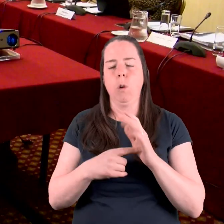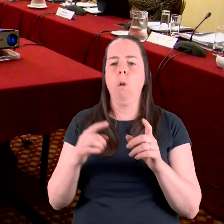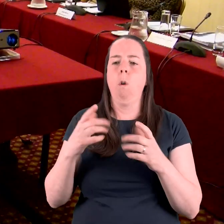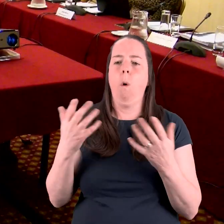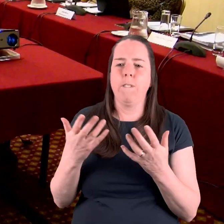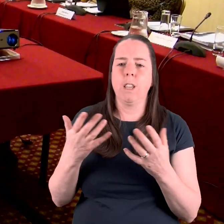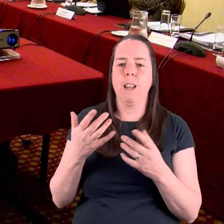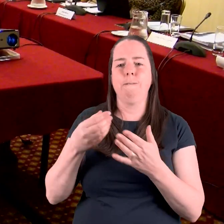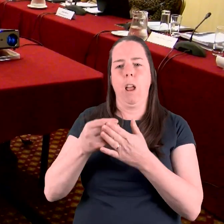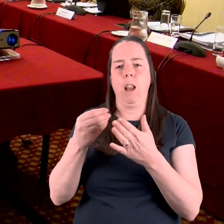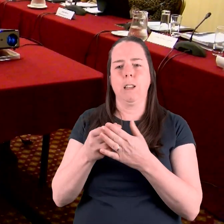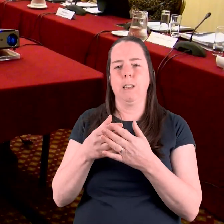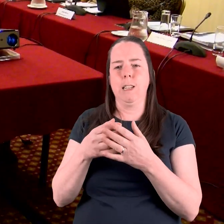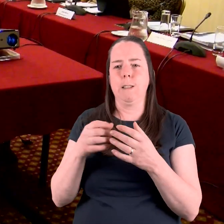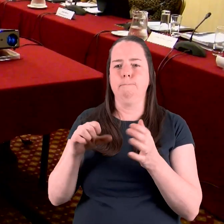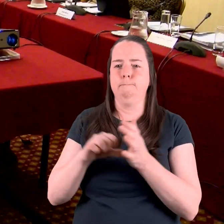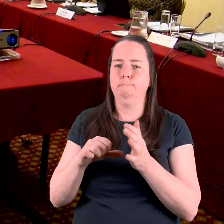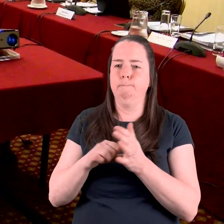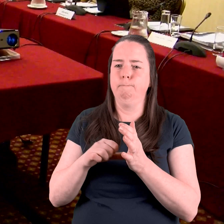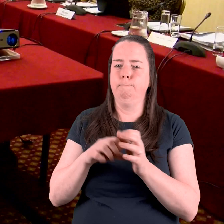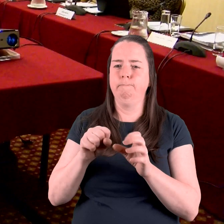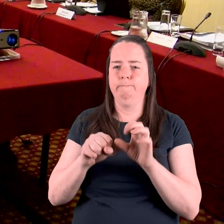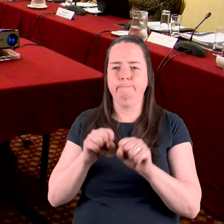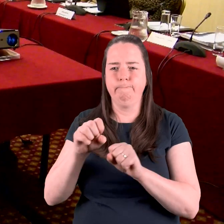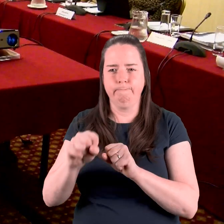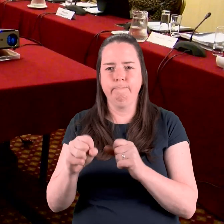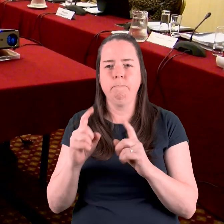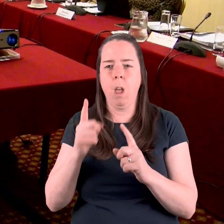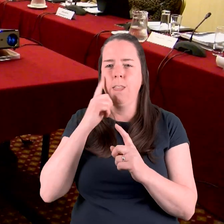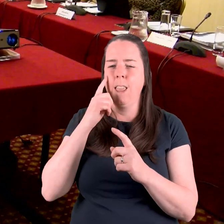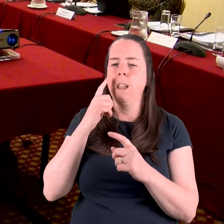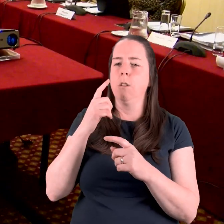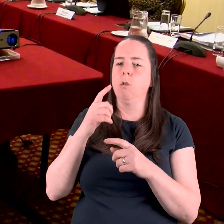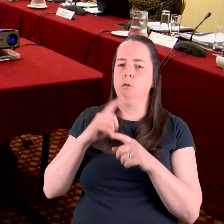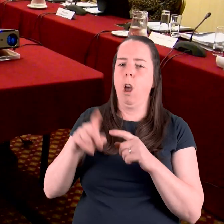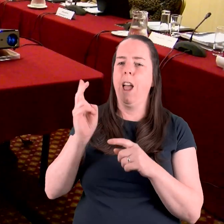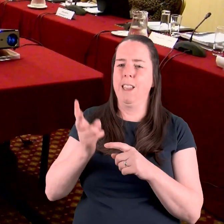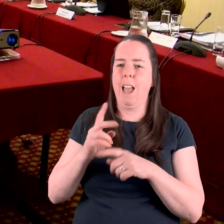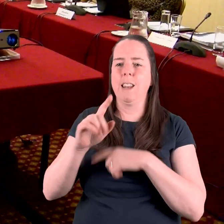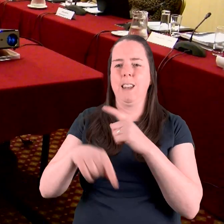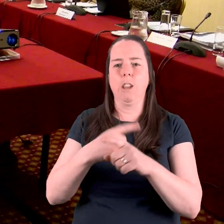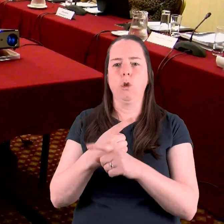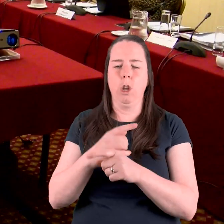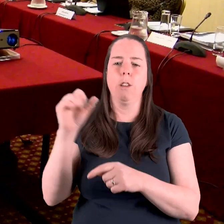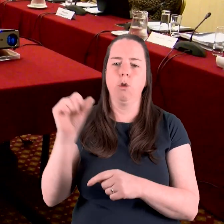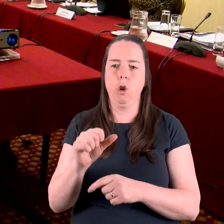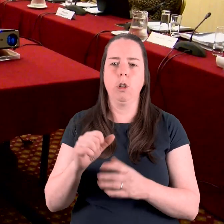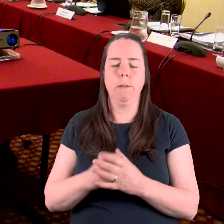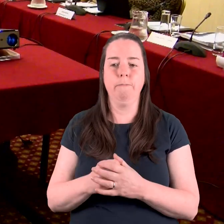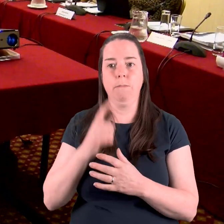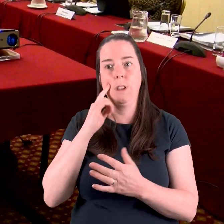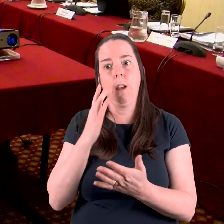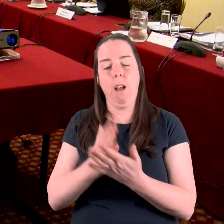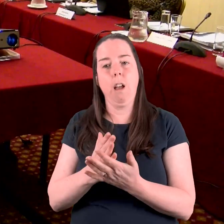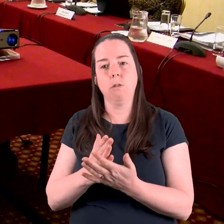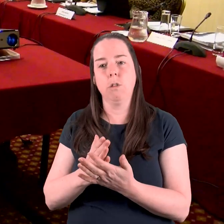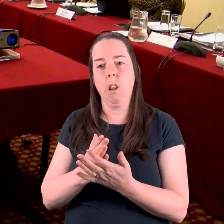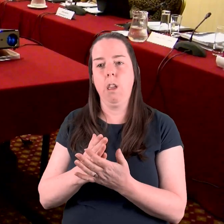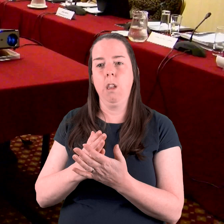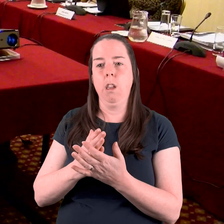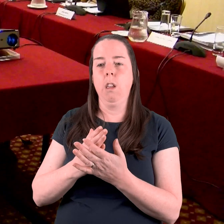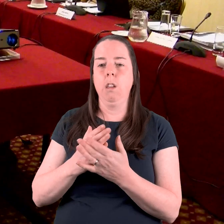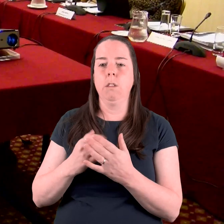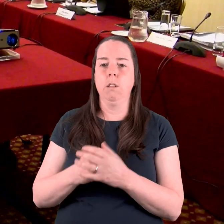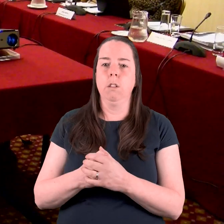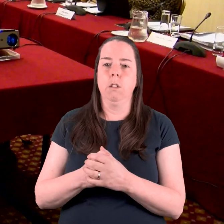key. And number two, obviously finances are very tight, but I think we should try and recreate this again next year.